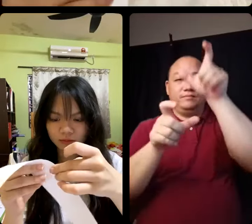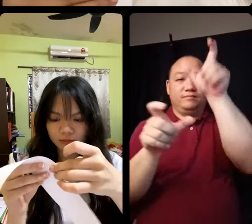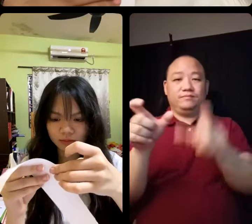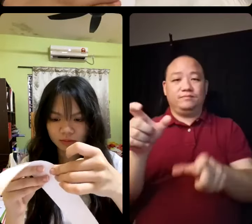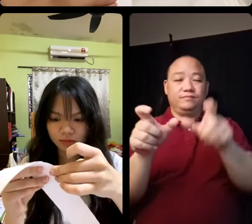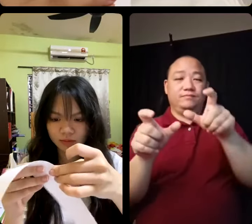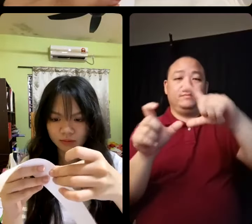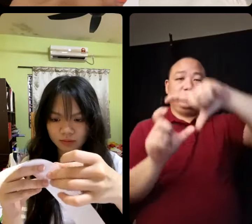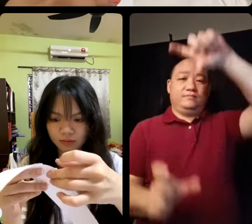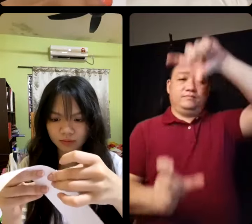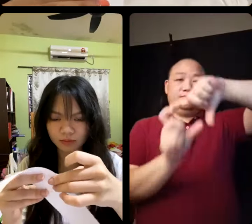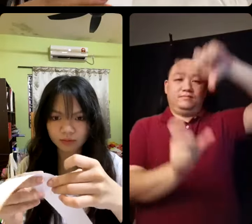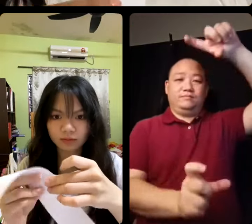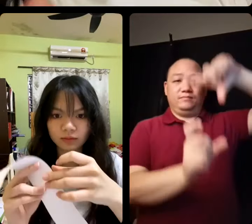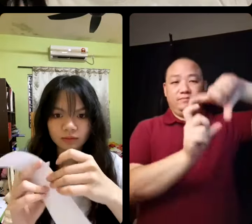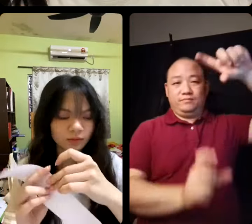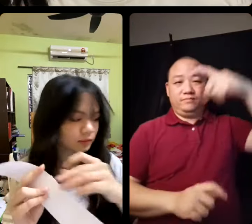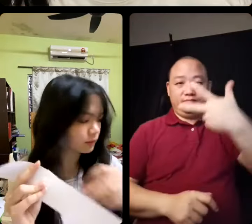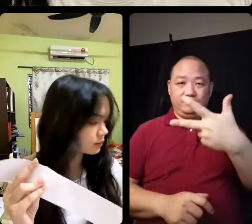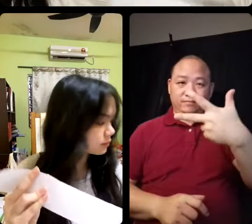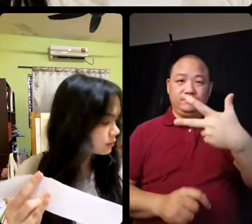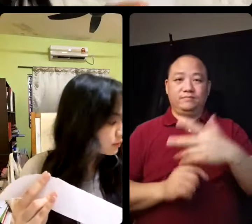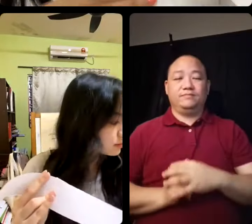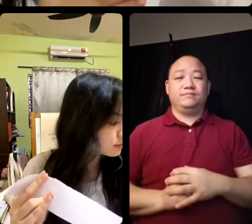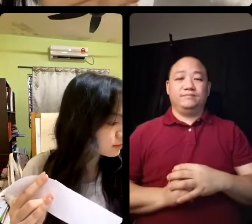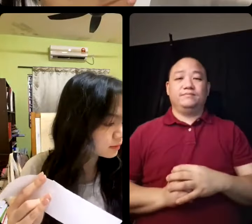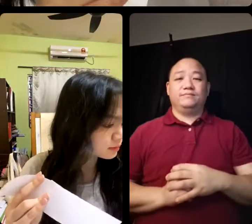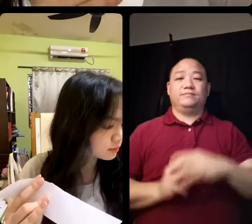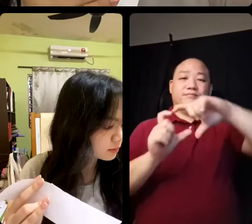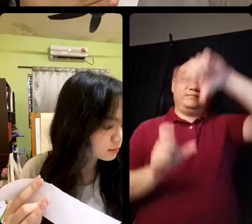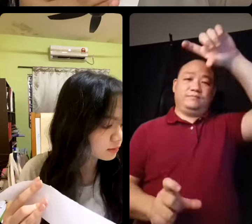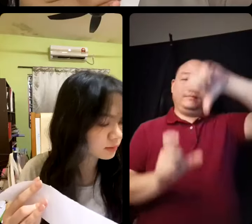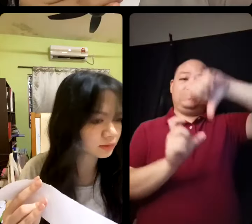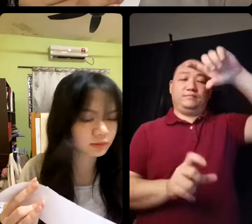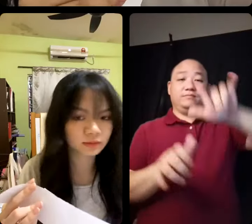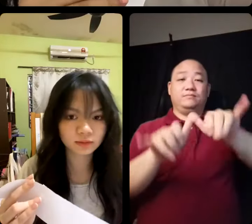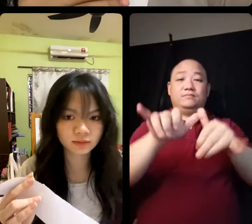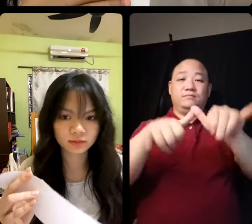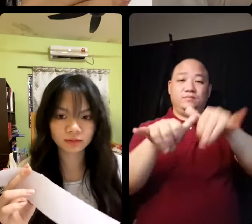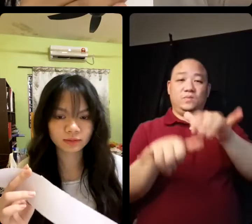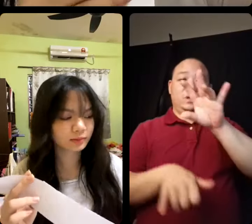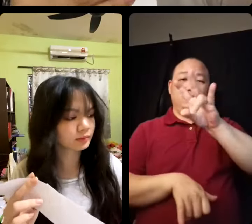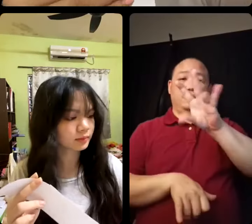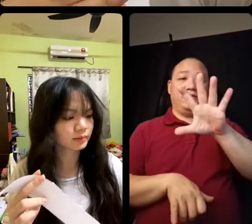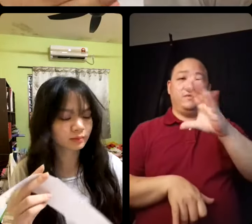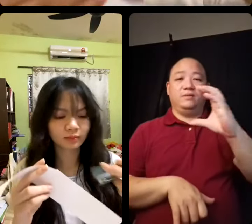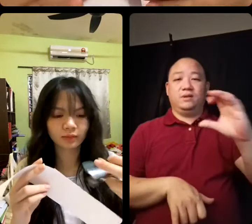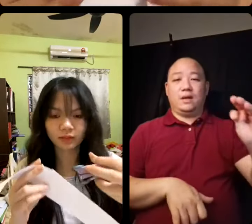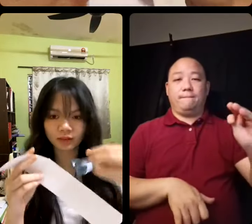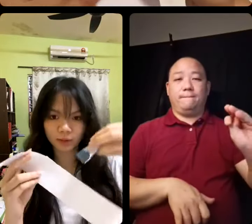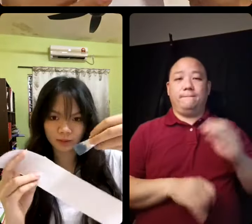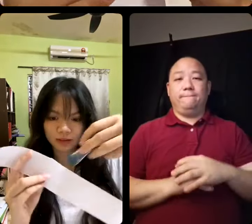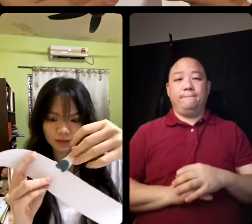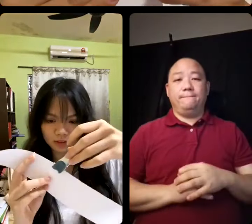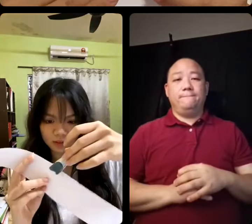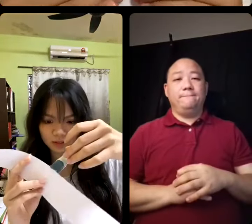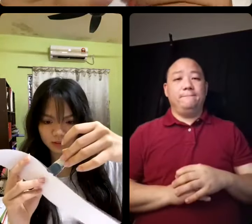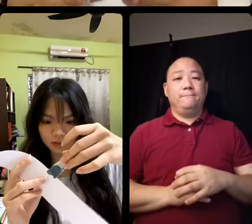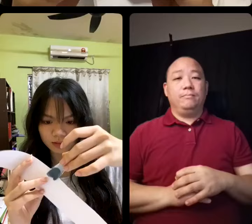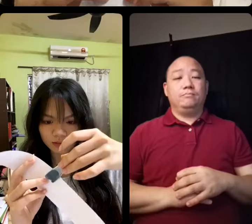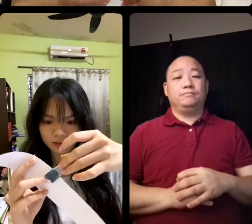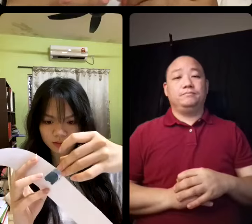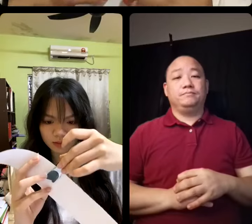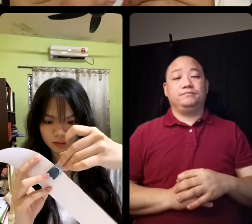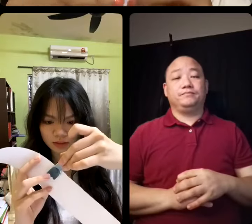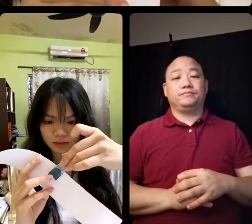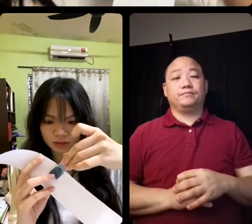can see. Okay, and then I am going to paste it together. Alright, and make sure that I